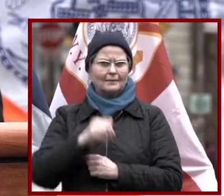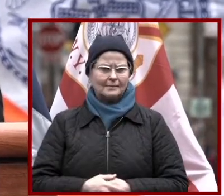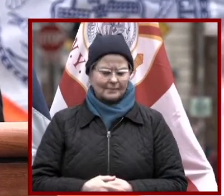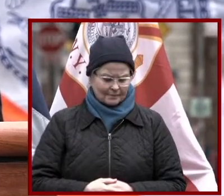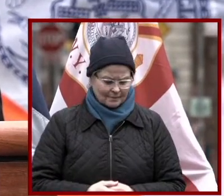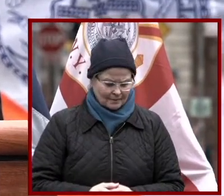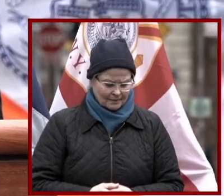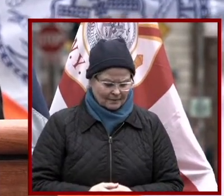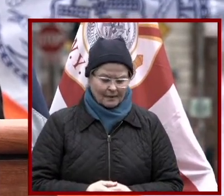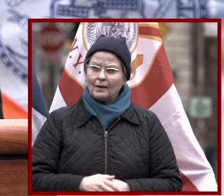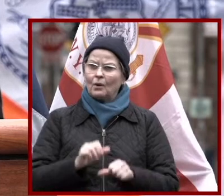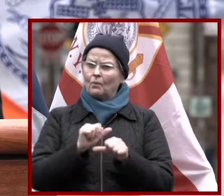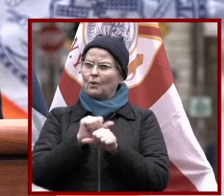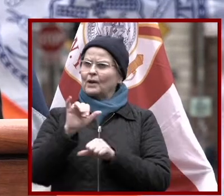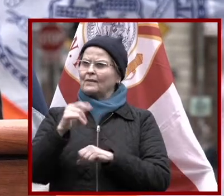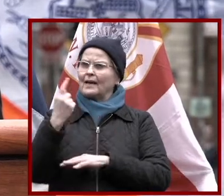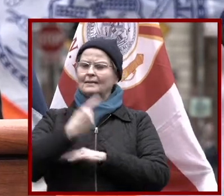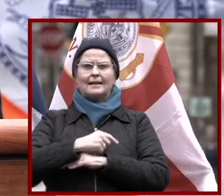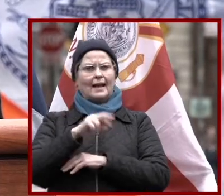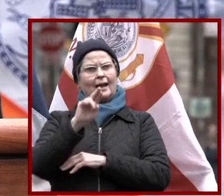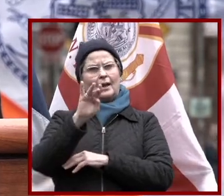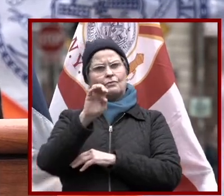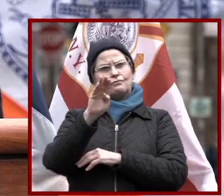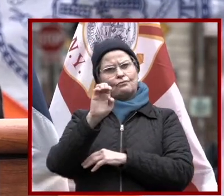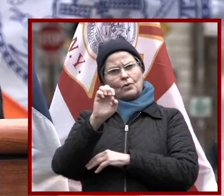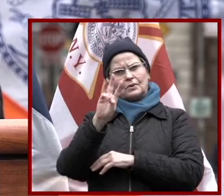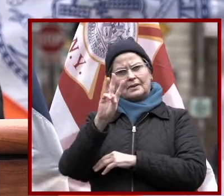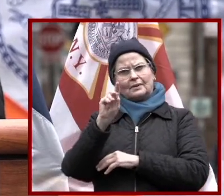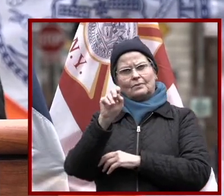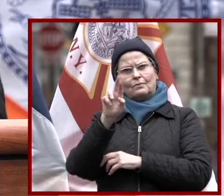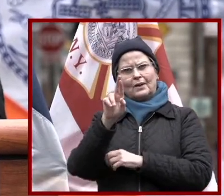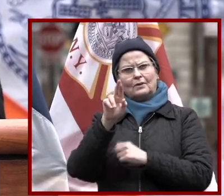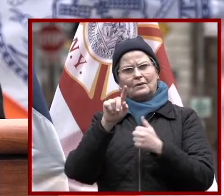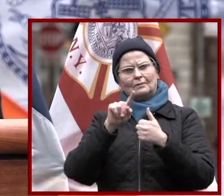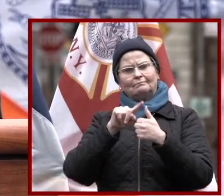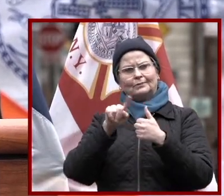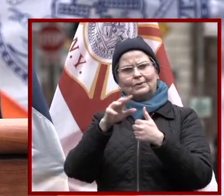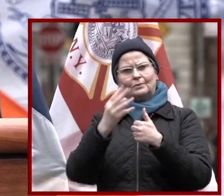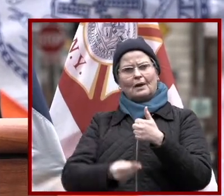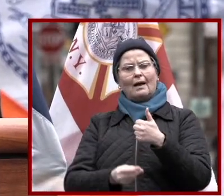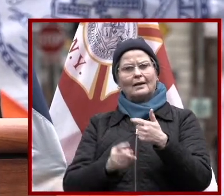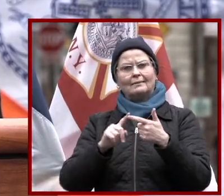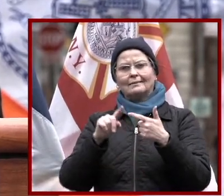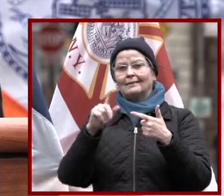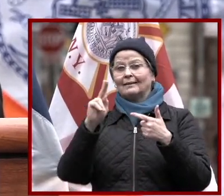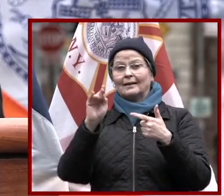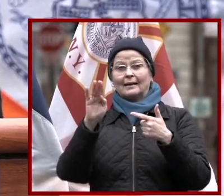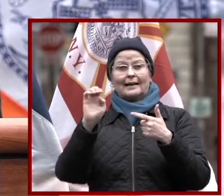day. Rosie Wiener, who died in the fire, and Katie Wiener, who